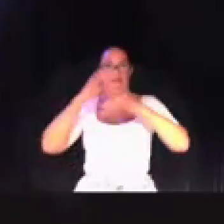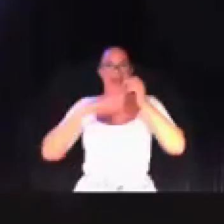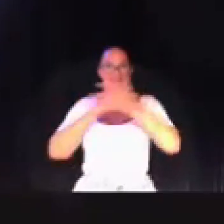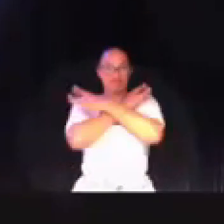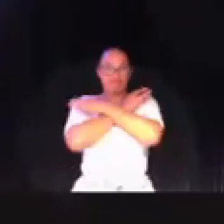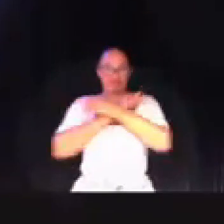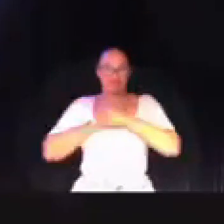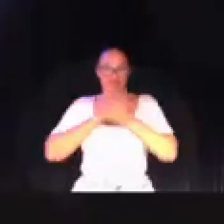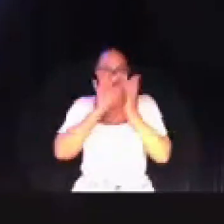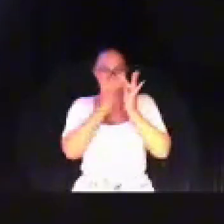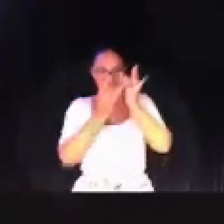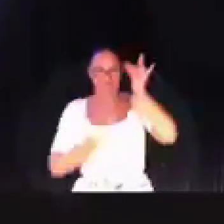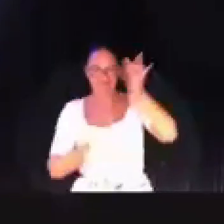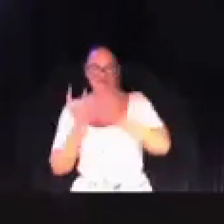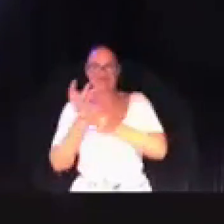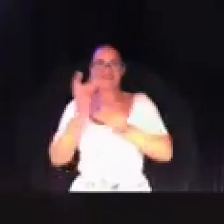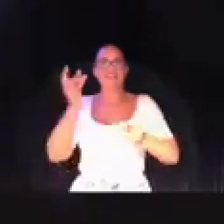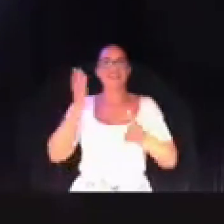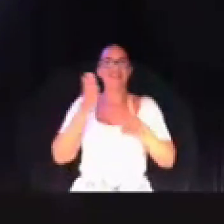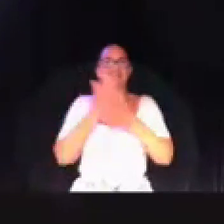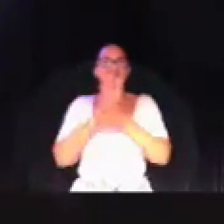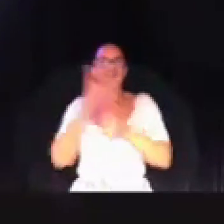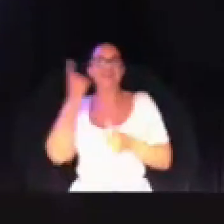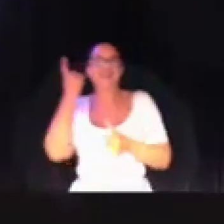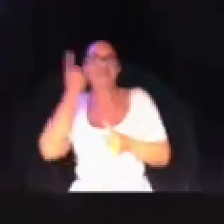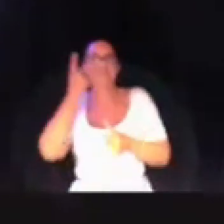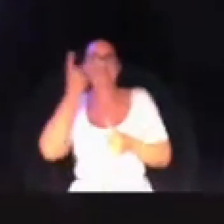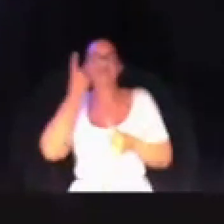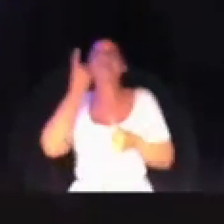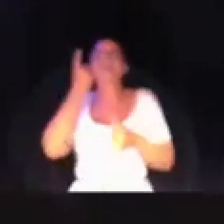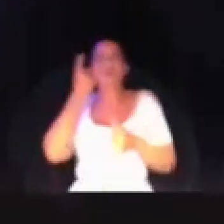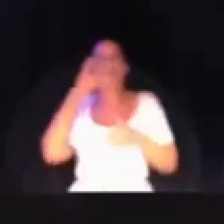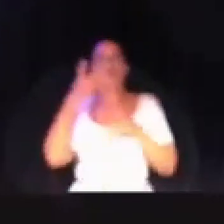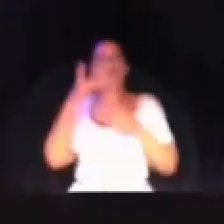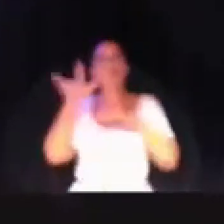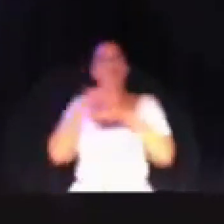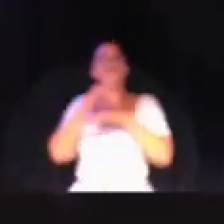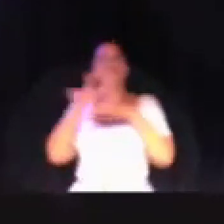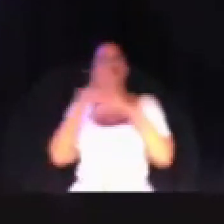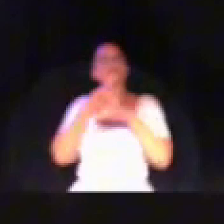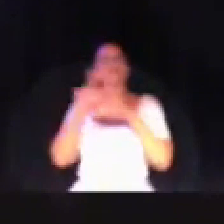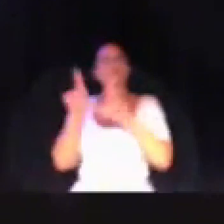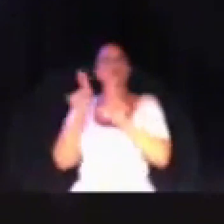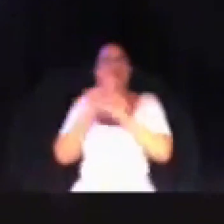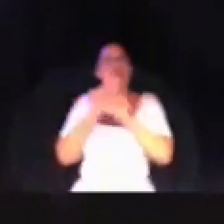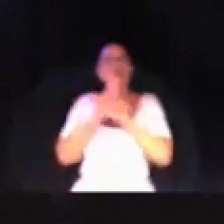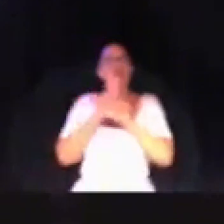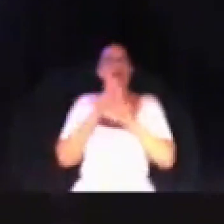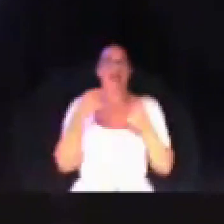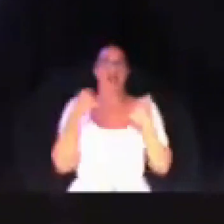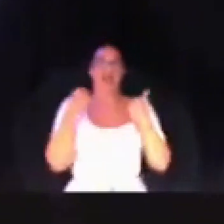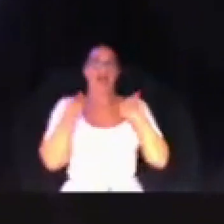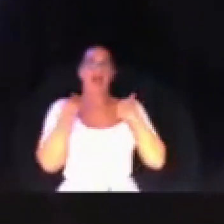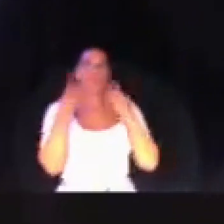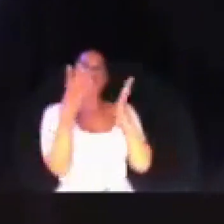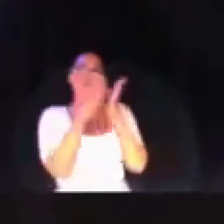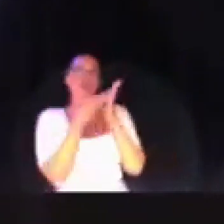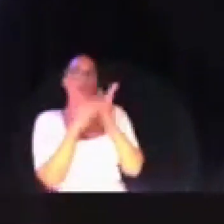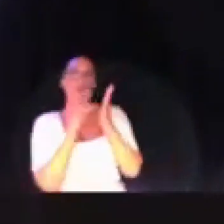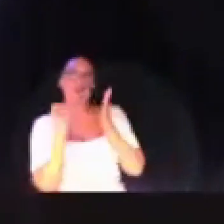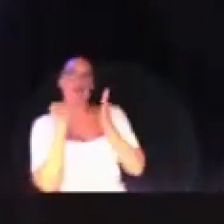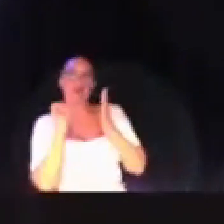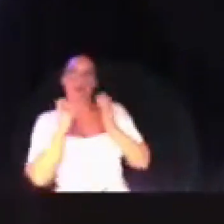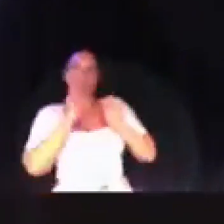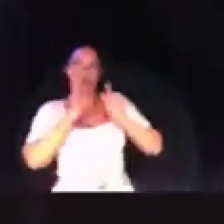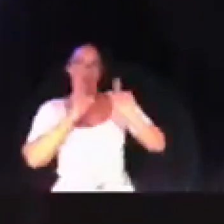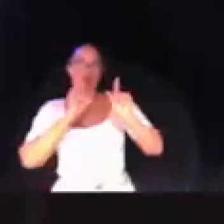idea was we were doing a lot of performances together where Hollie was moving and I was trying to emulate her movements